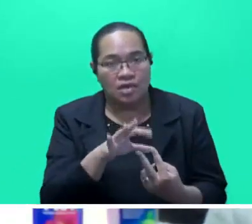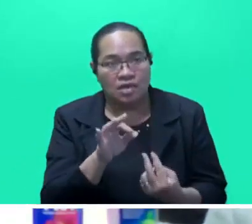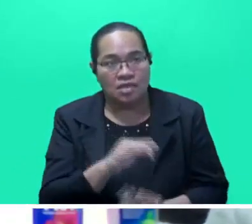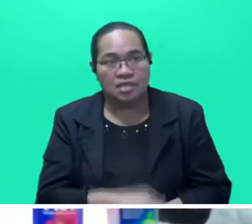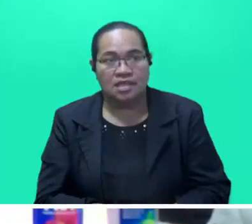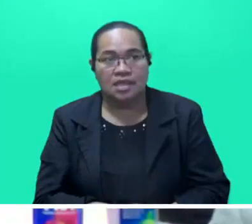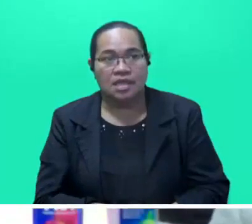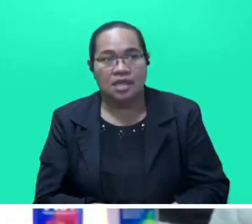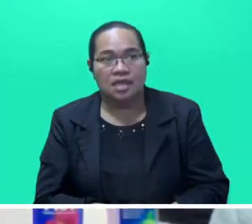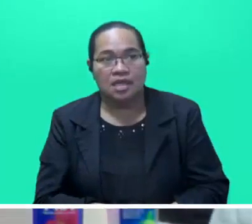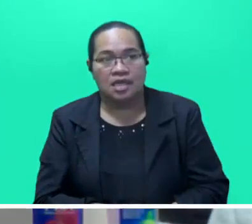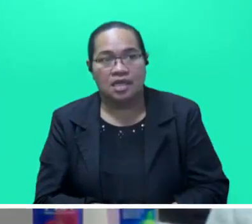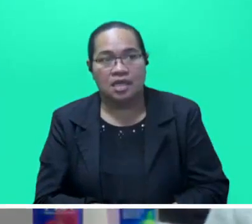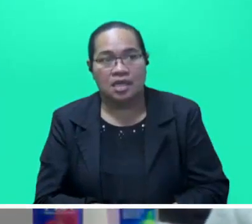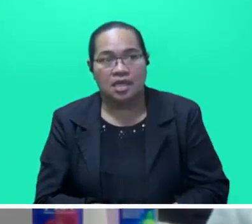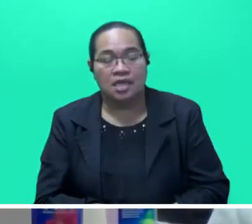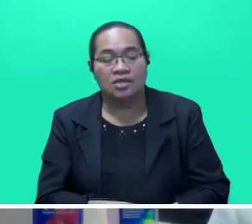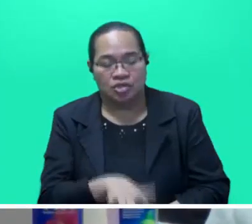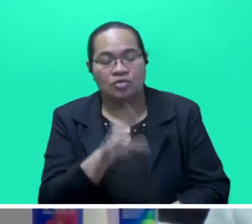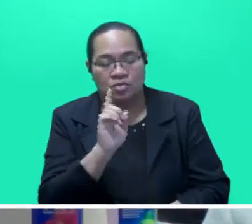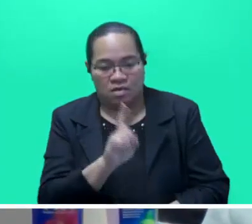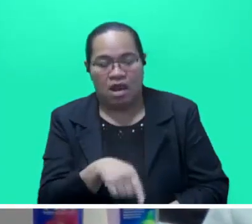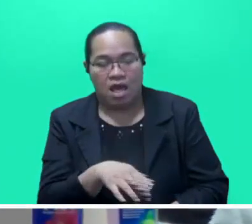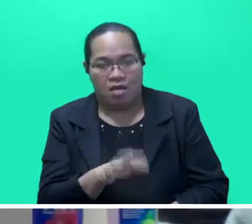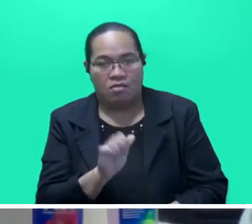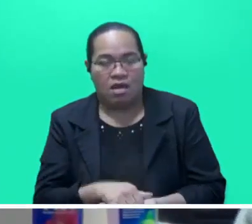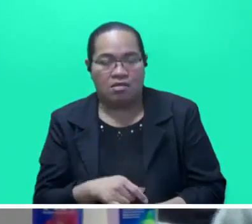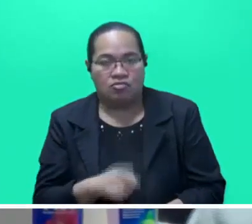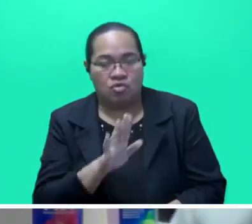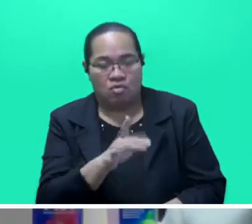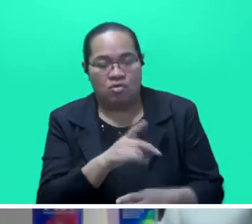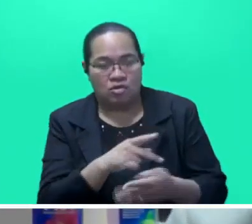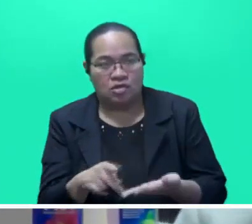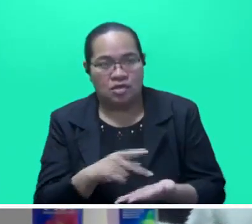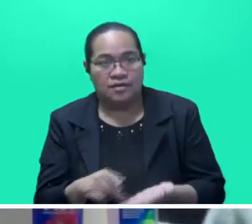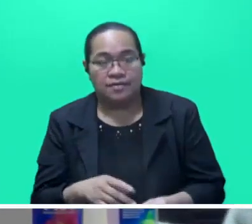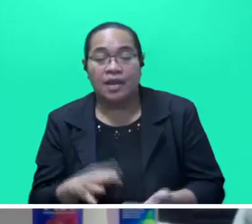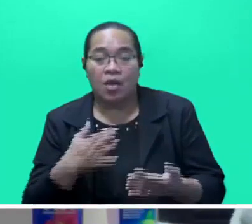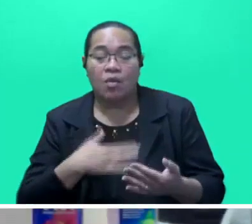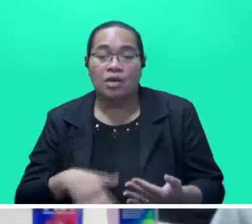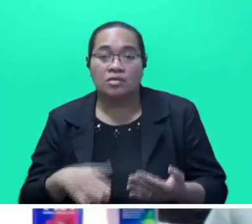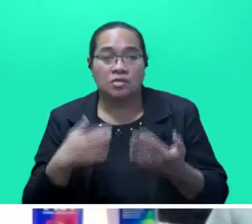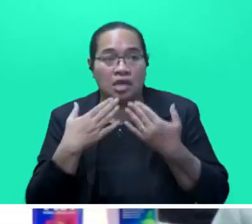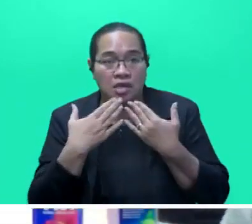Opposition. He richly deserved that position. I would also to acknowledge